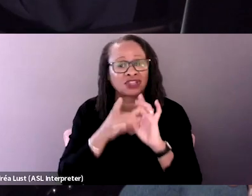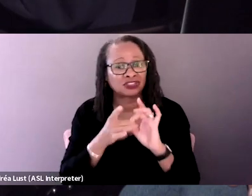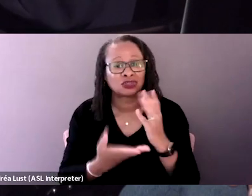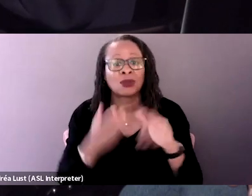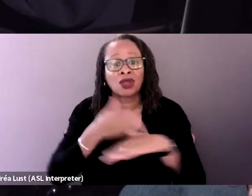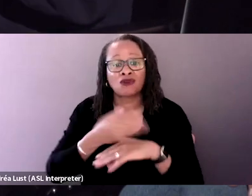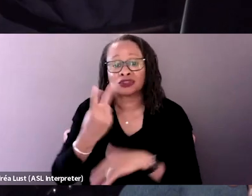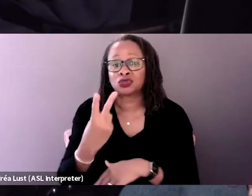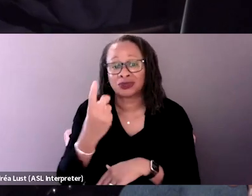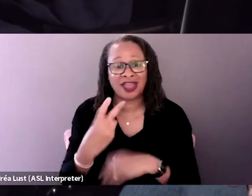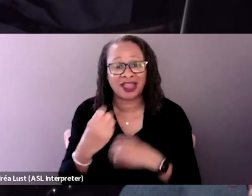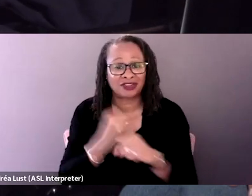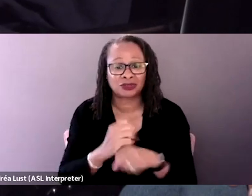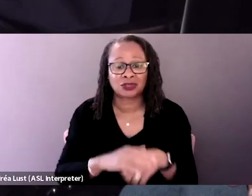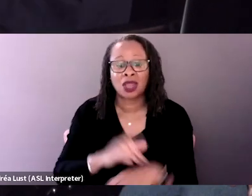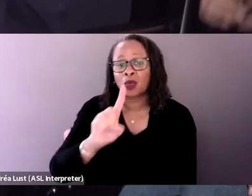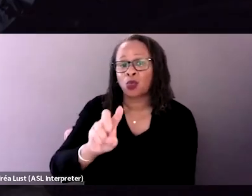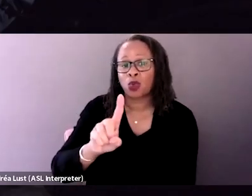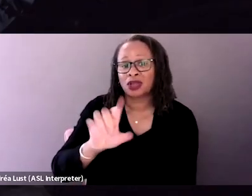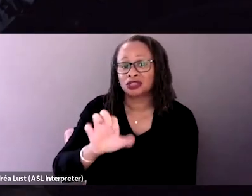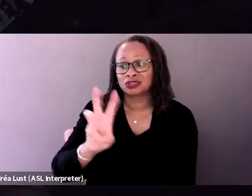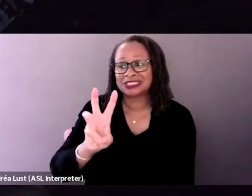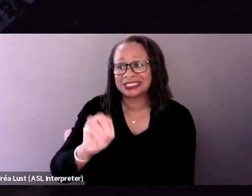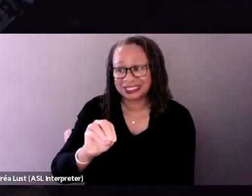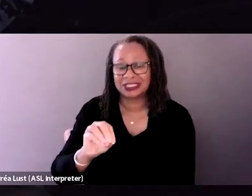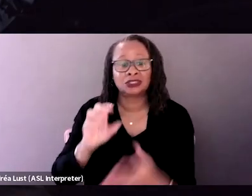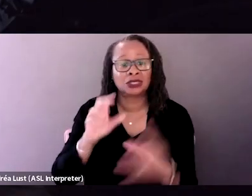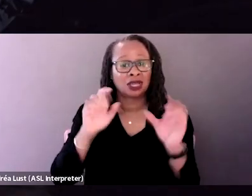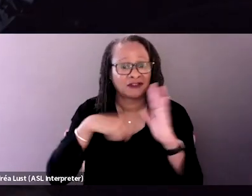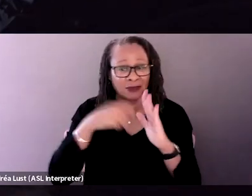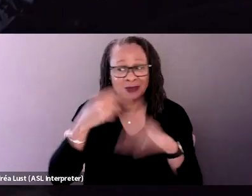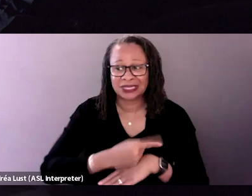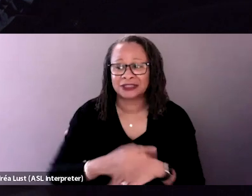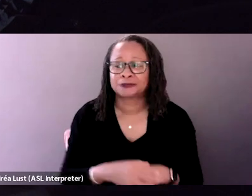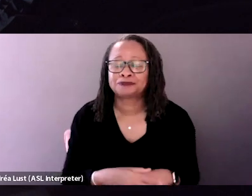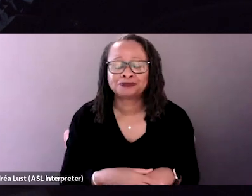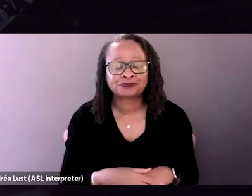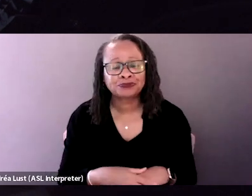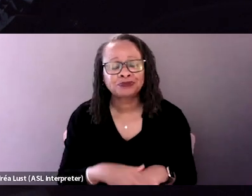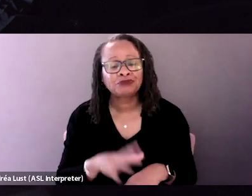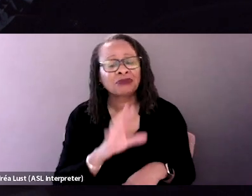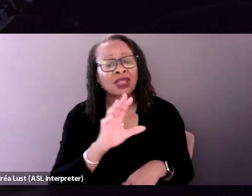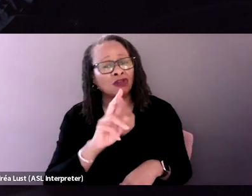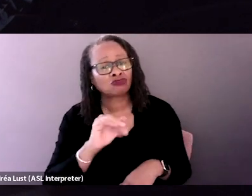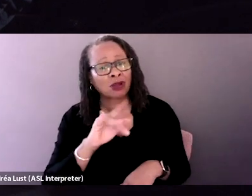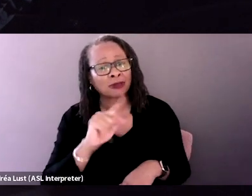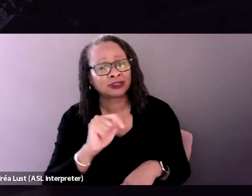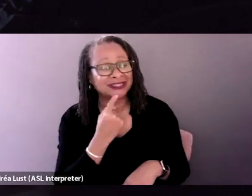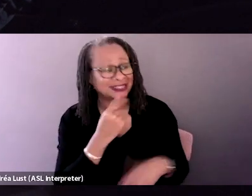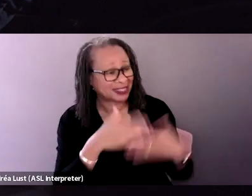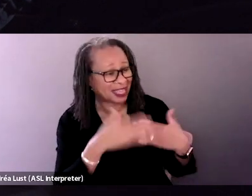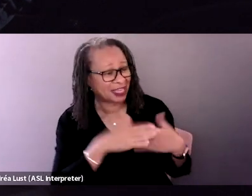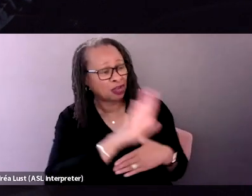we were shooting, 160 shoot days. Yeah, I mean, it's interesting, like, at the end, your grandmother doesn't want to be on camera.